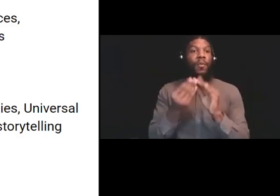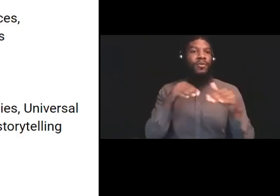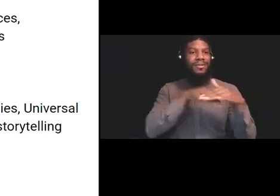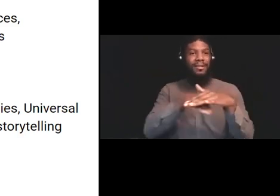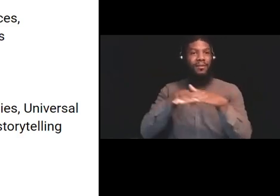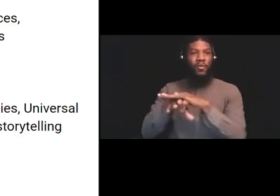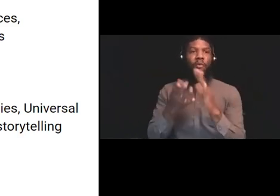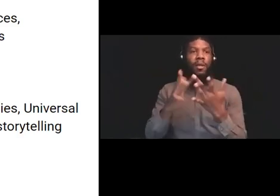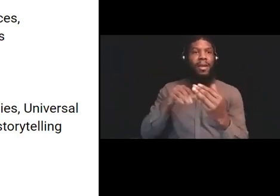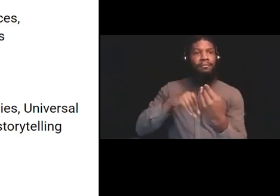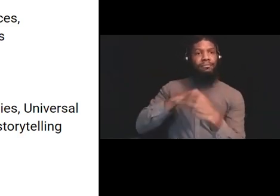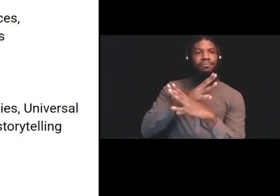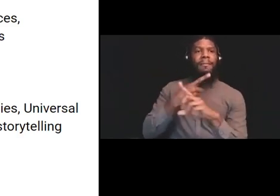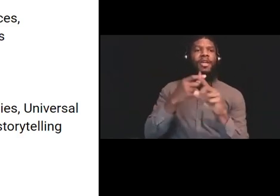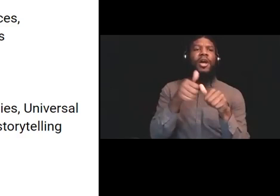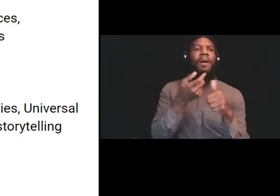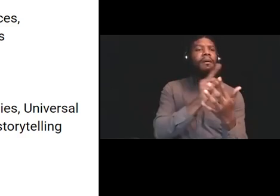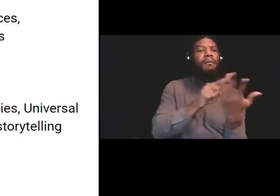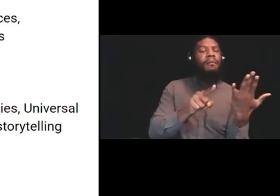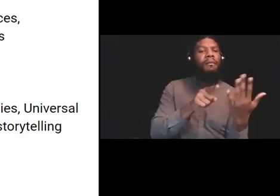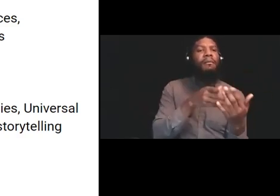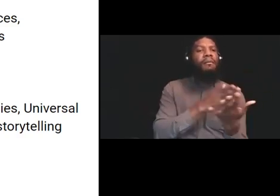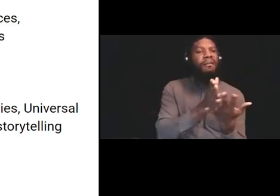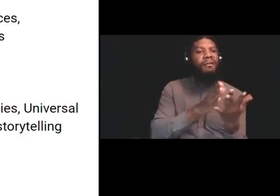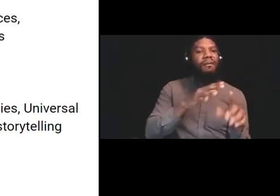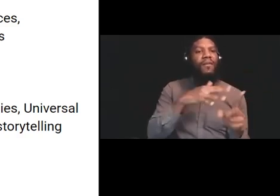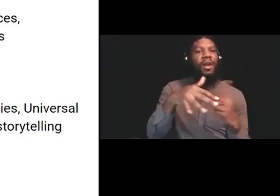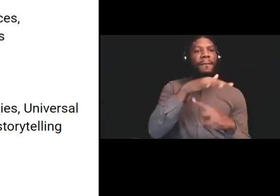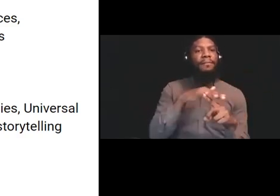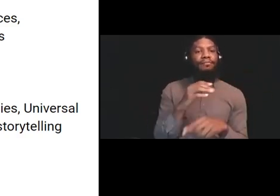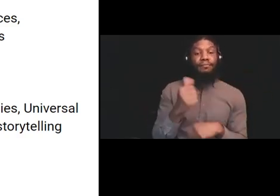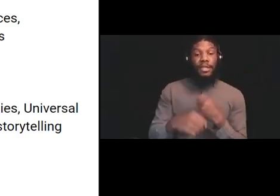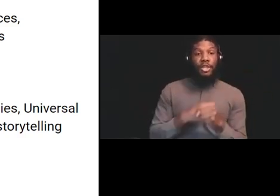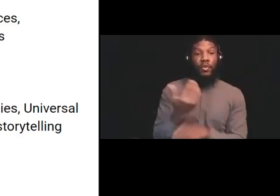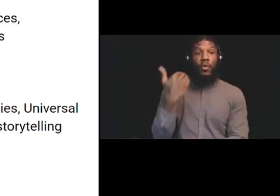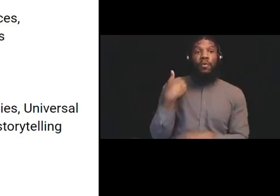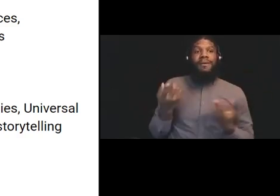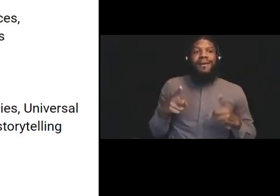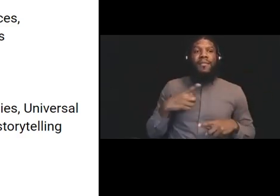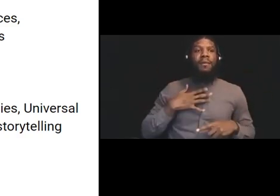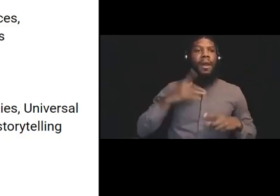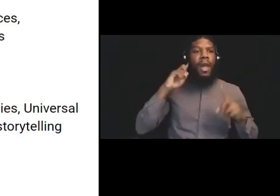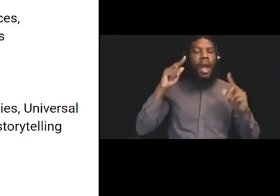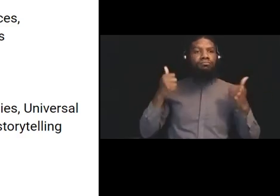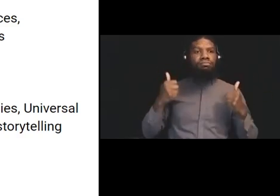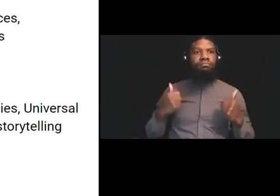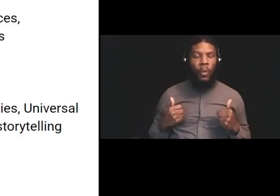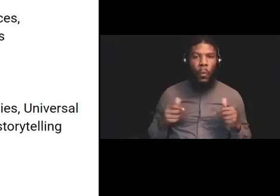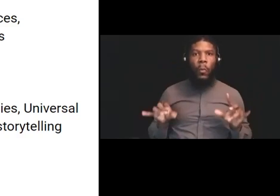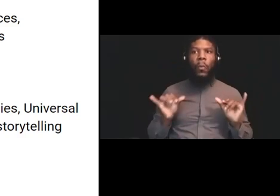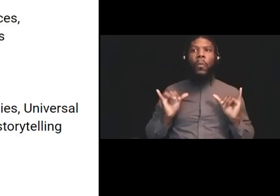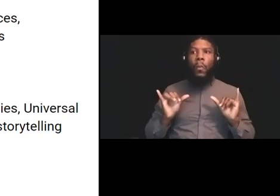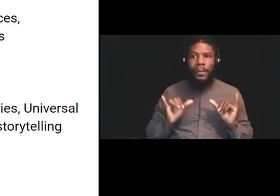other environments too. So about 10 years ago, I began losing my hearing, and that made me even